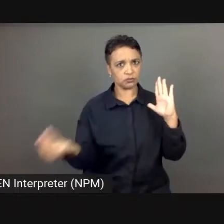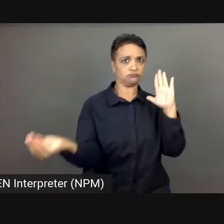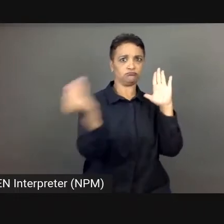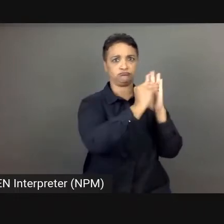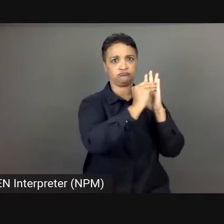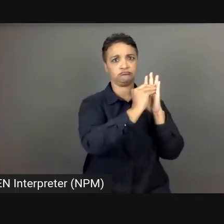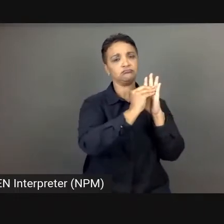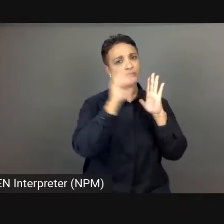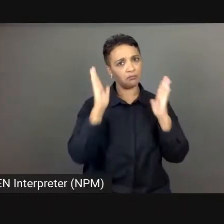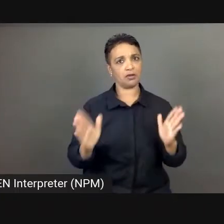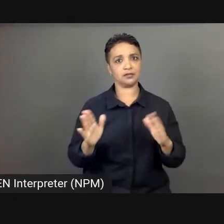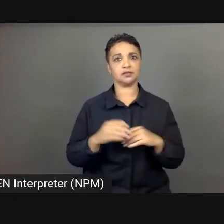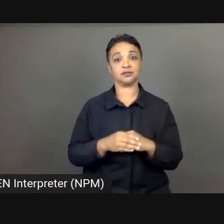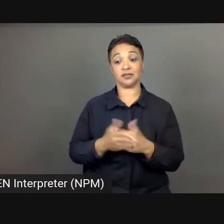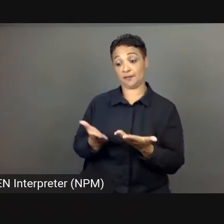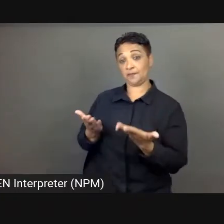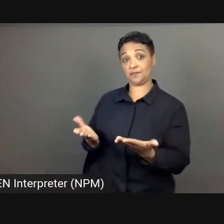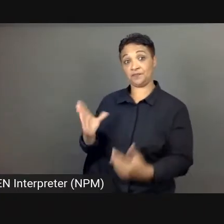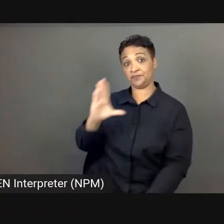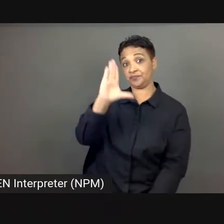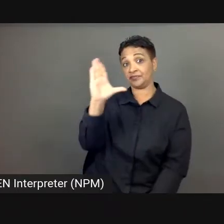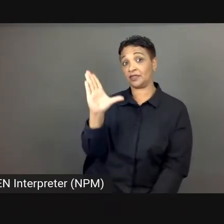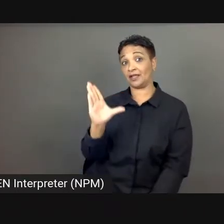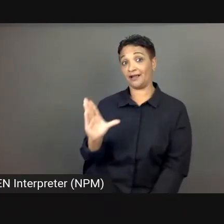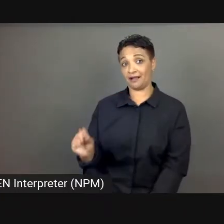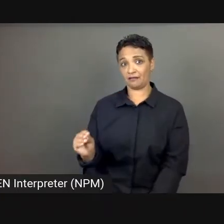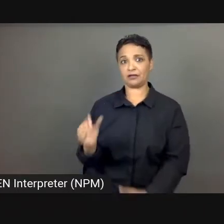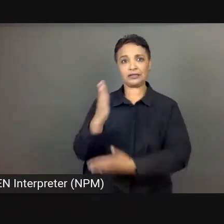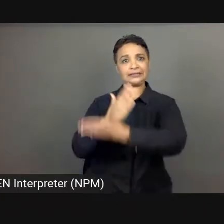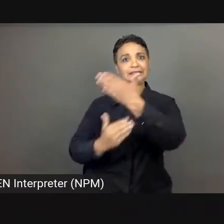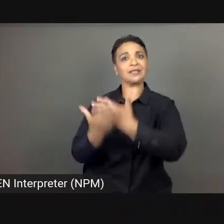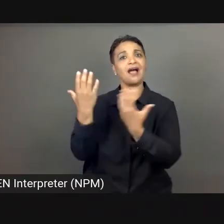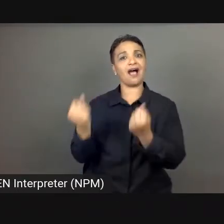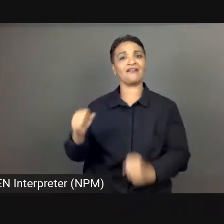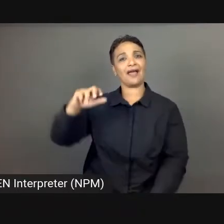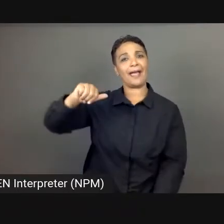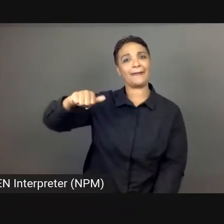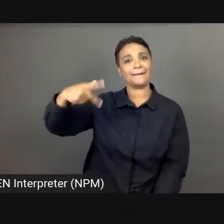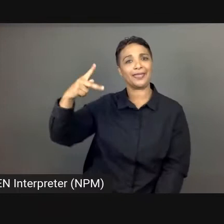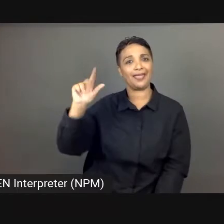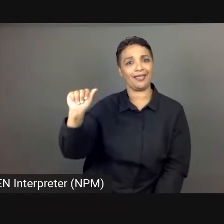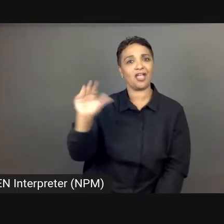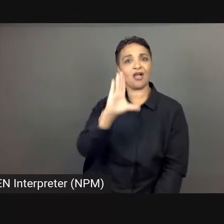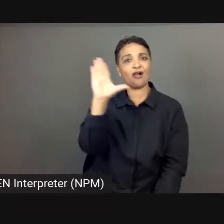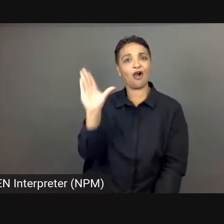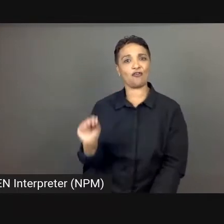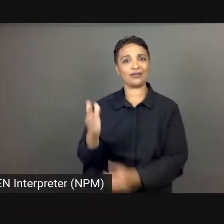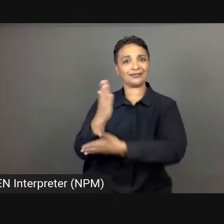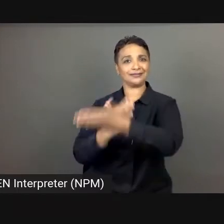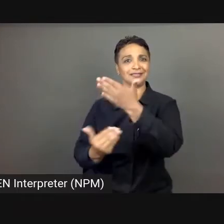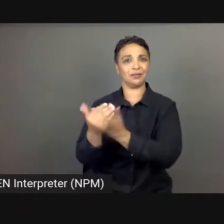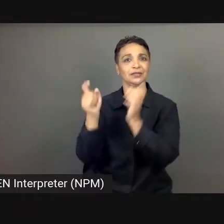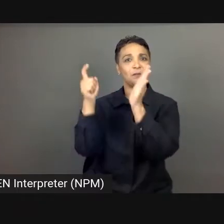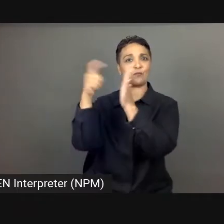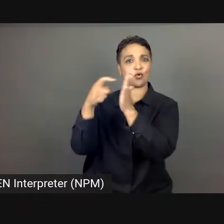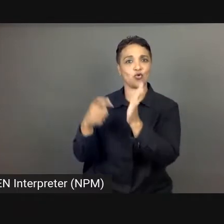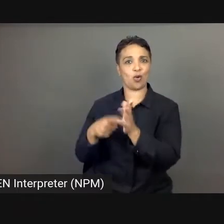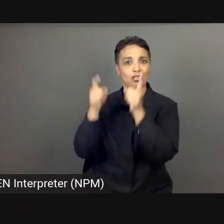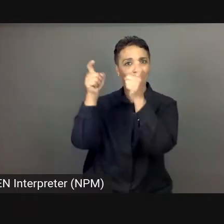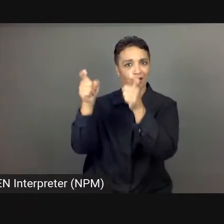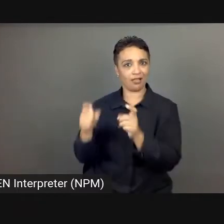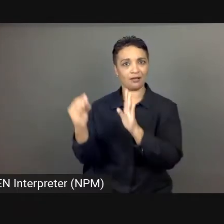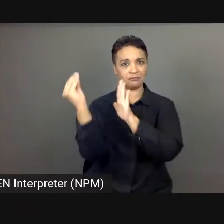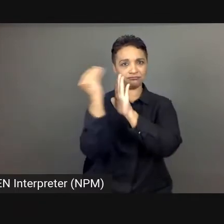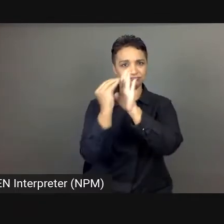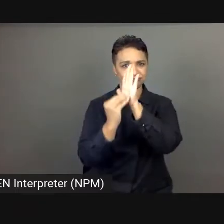the African continent, we have Africa Disability Protocol that was once first rejected because of a huge number of participation